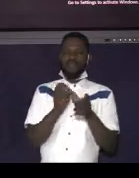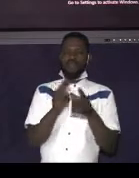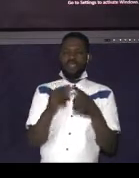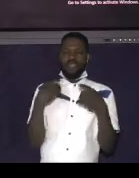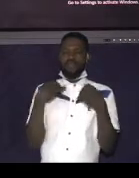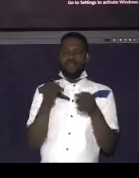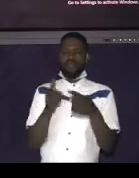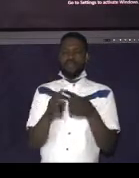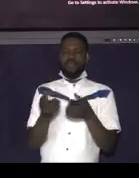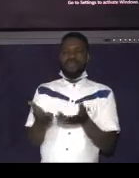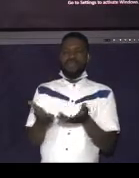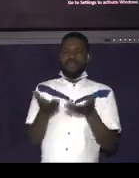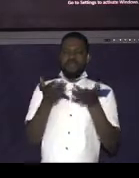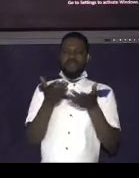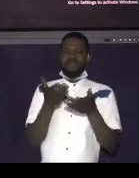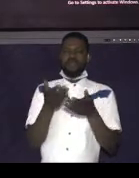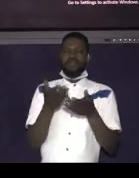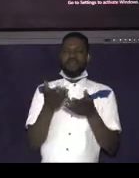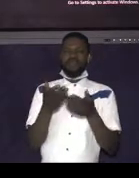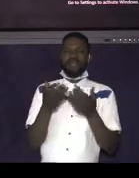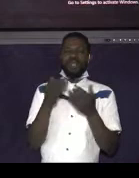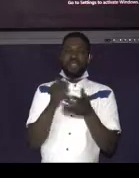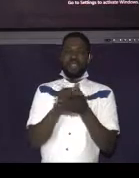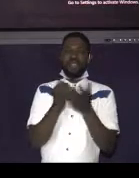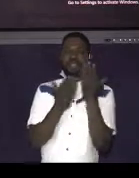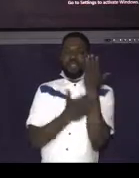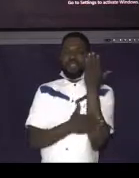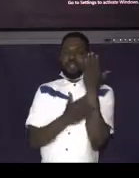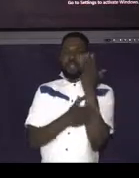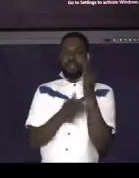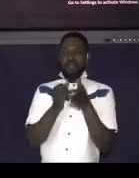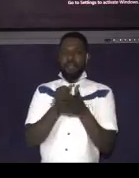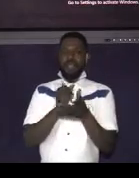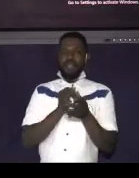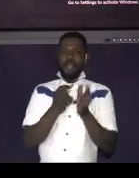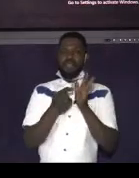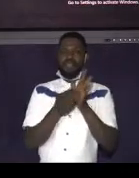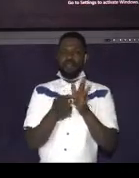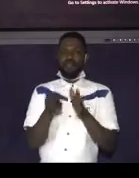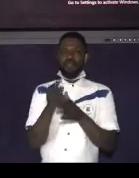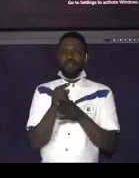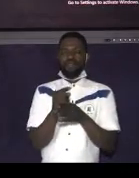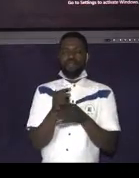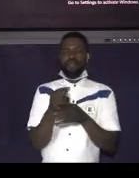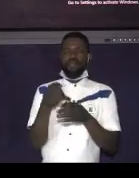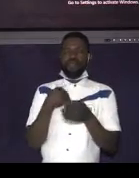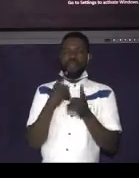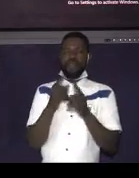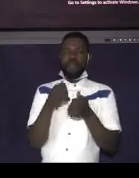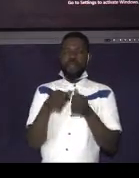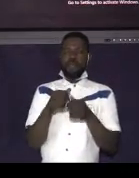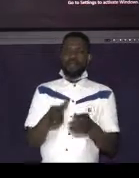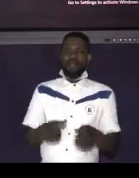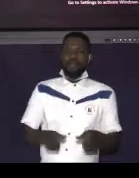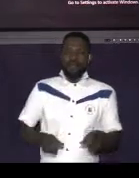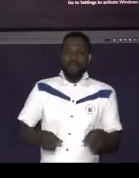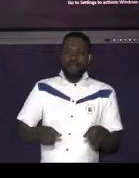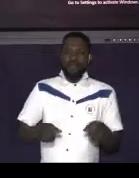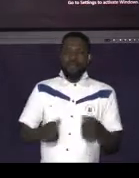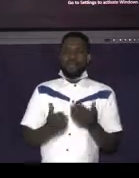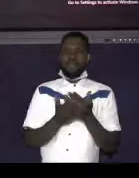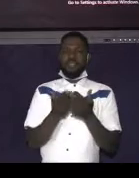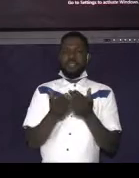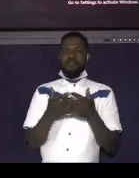to lift those tubers of yam that I showed to you. And we talked about wheelbarrow. So